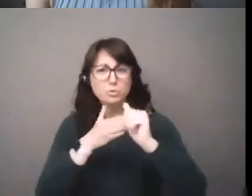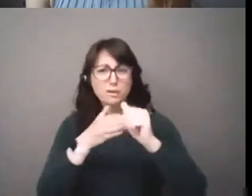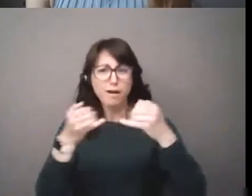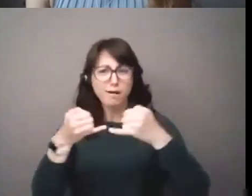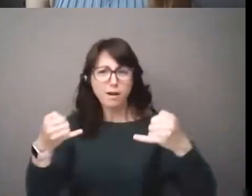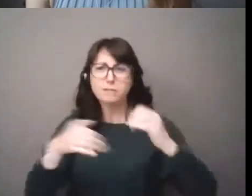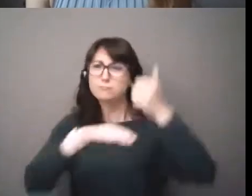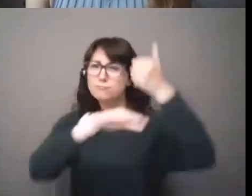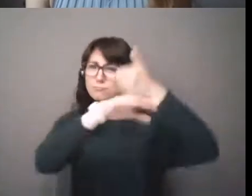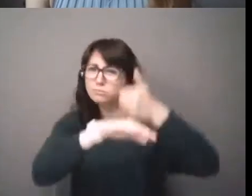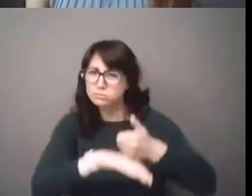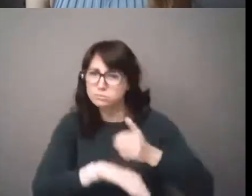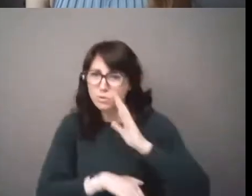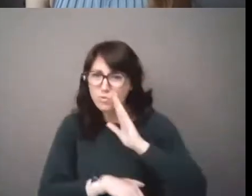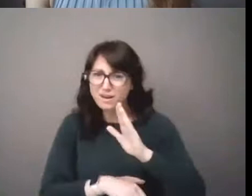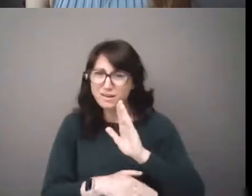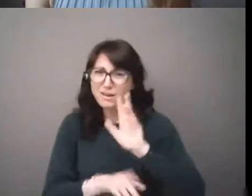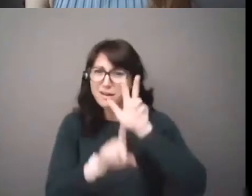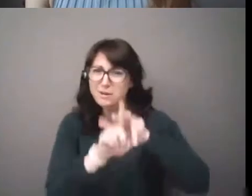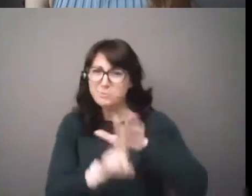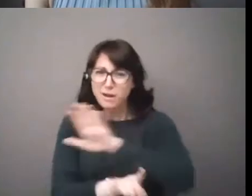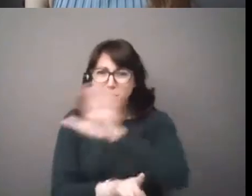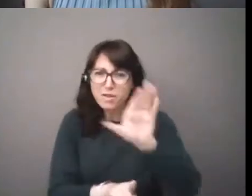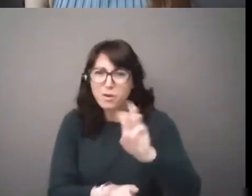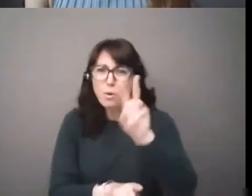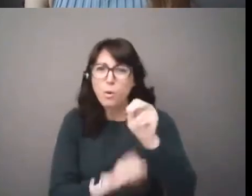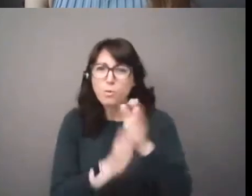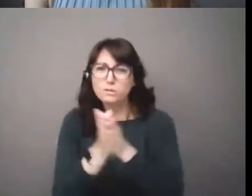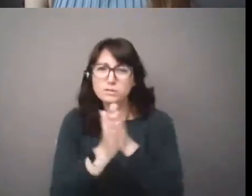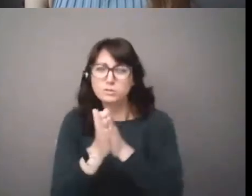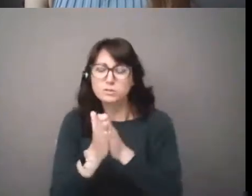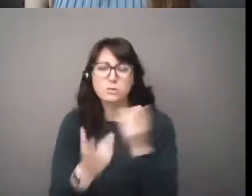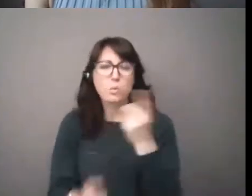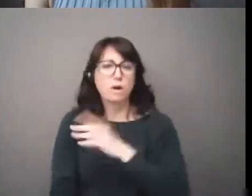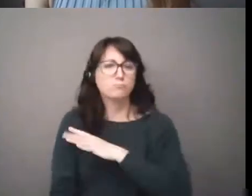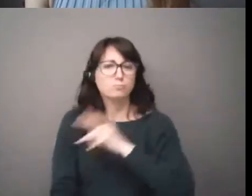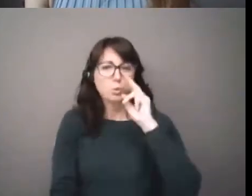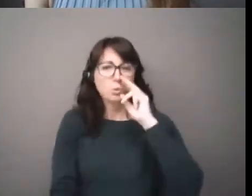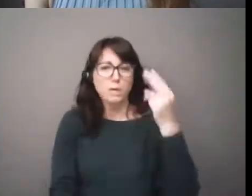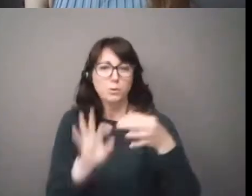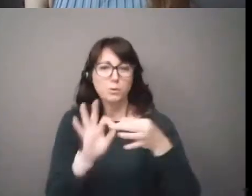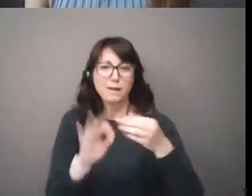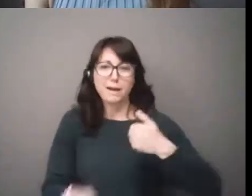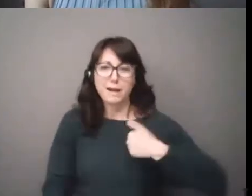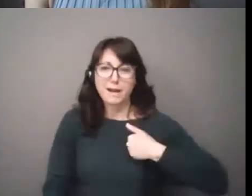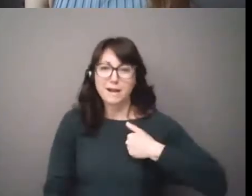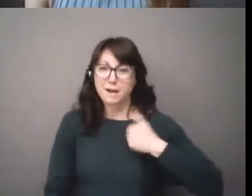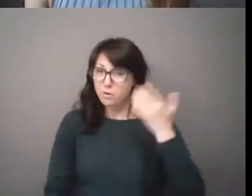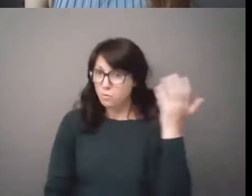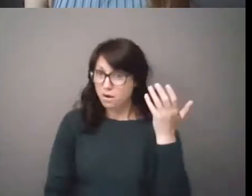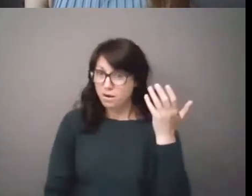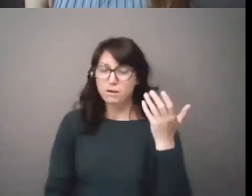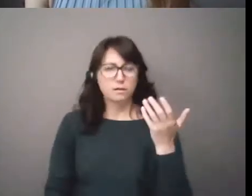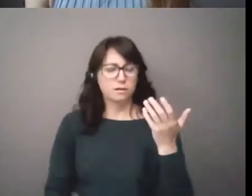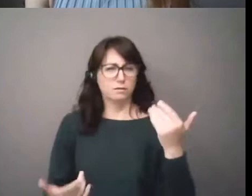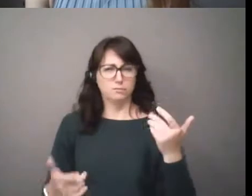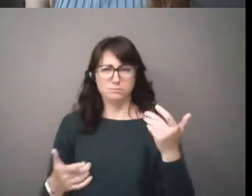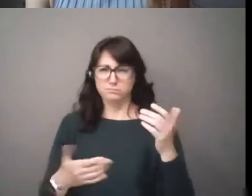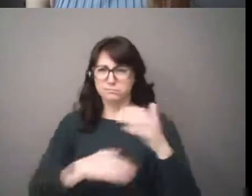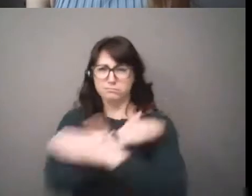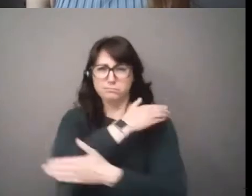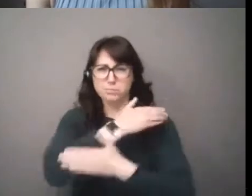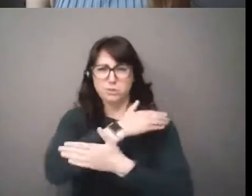the regional interest. I think one of the unique things in Canada is because we're so geographically large,